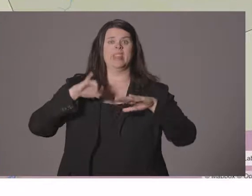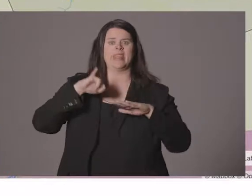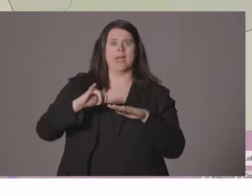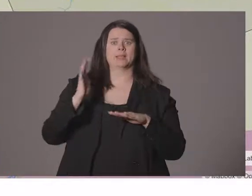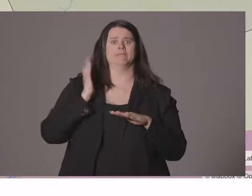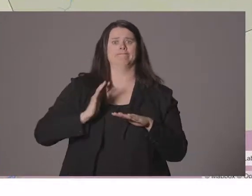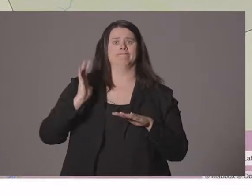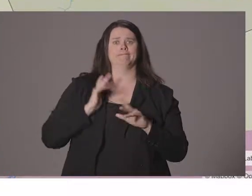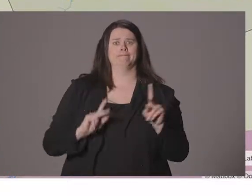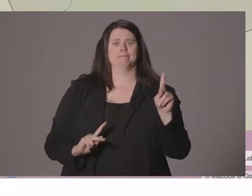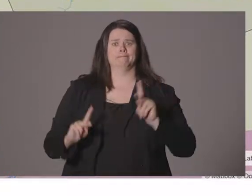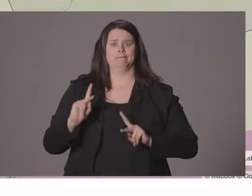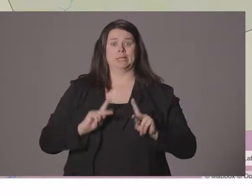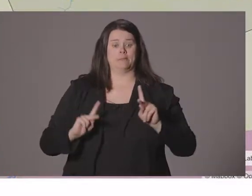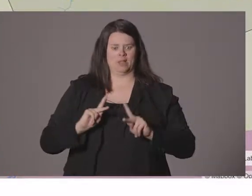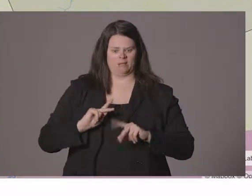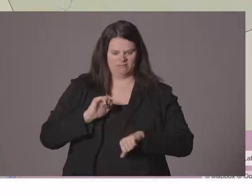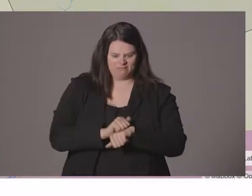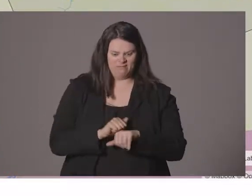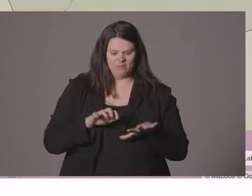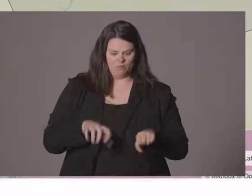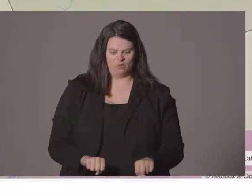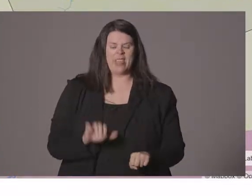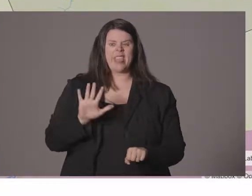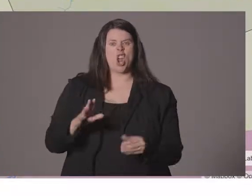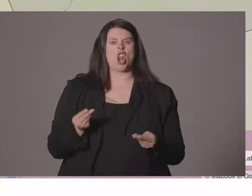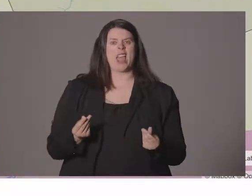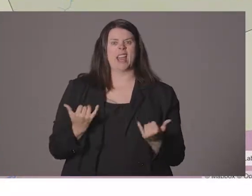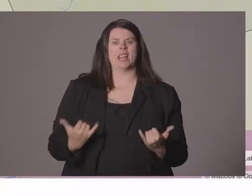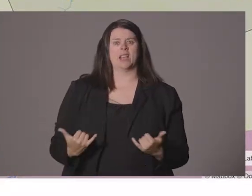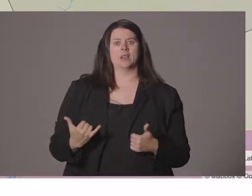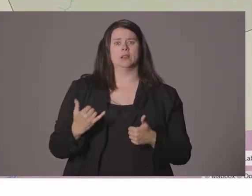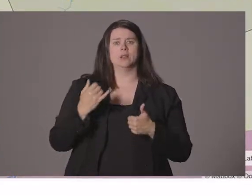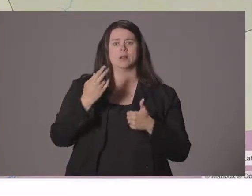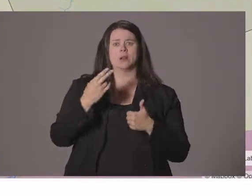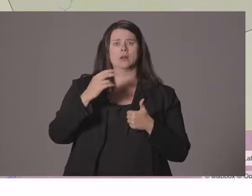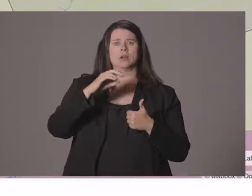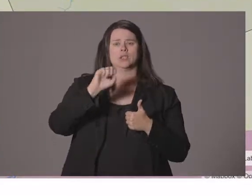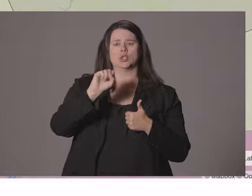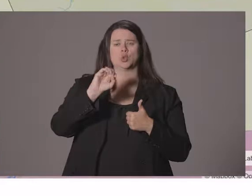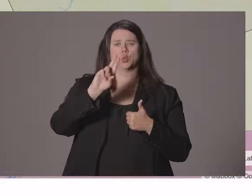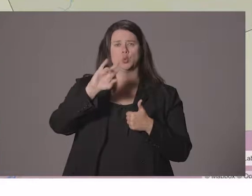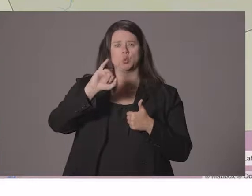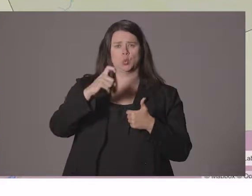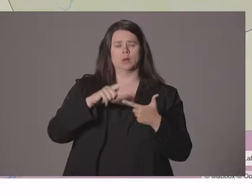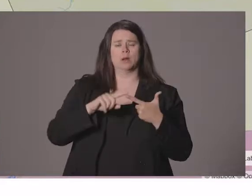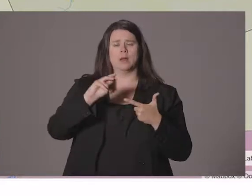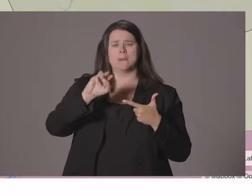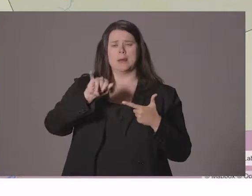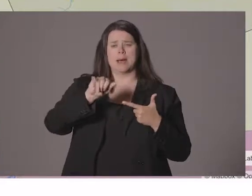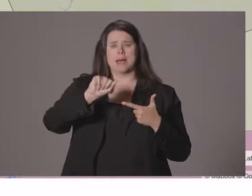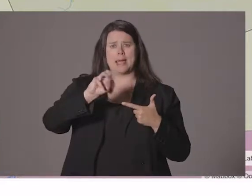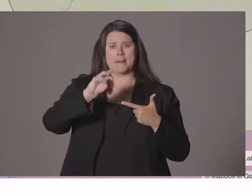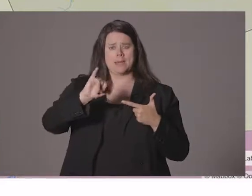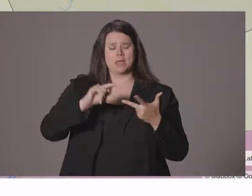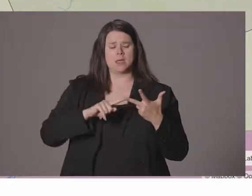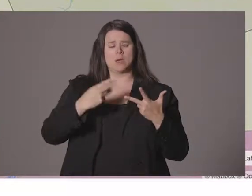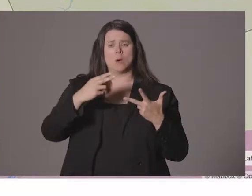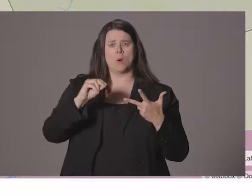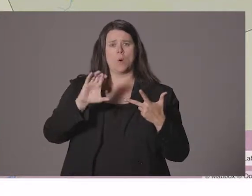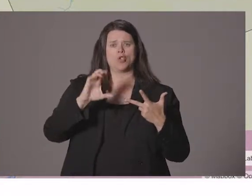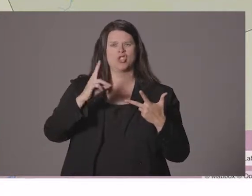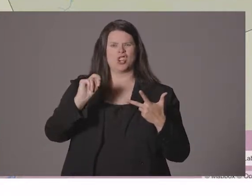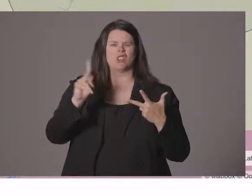training today. They are the Oceti-Sakowin or the Sioux, the Miami, the Ho-Chunk or Winnebago,